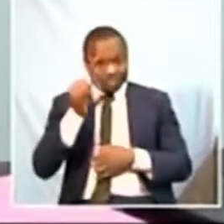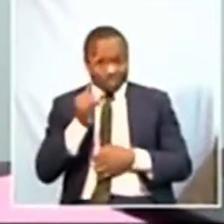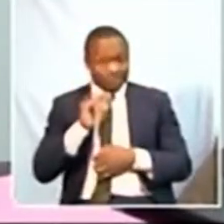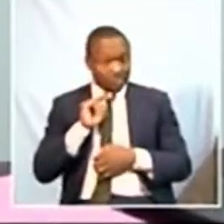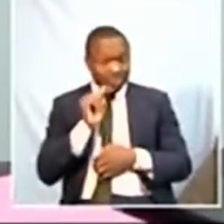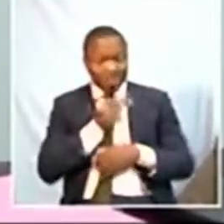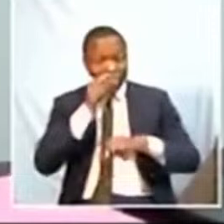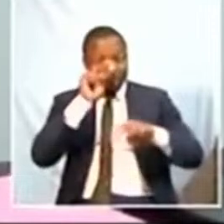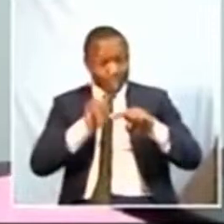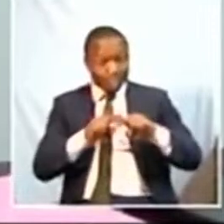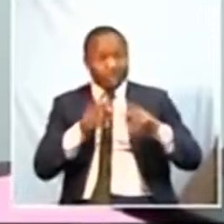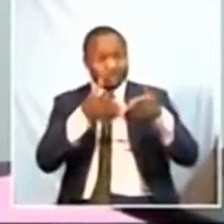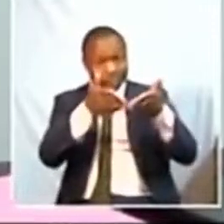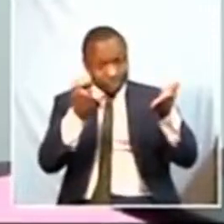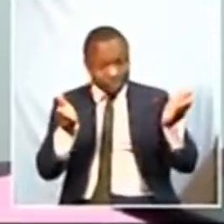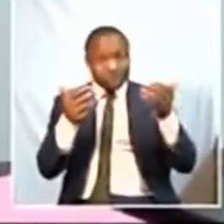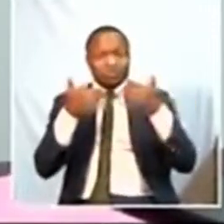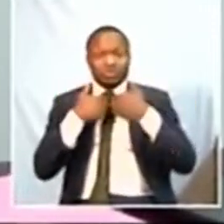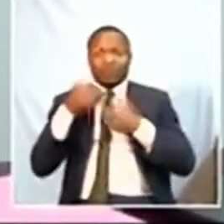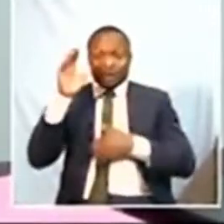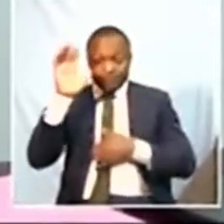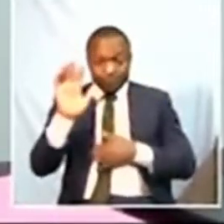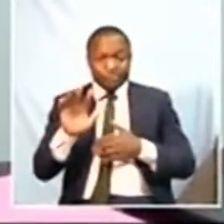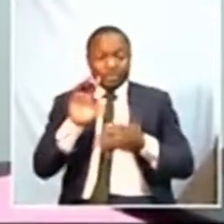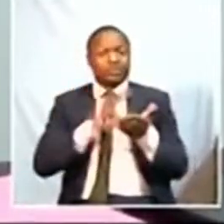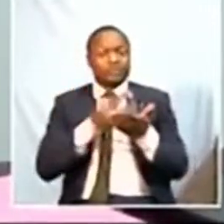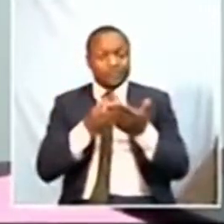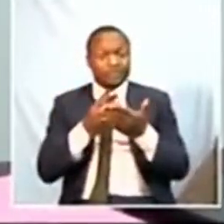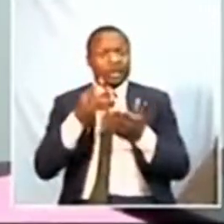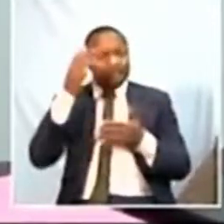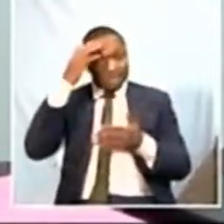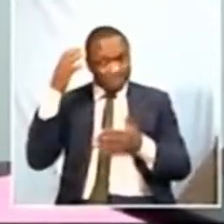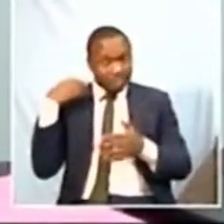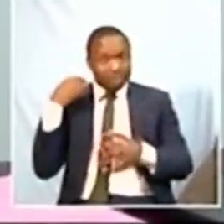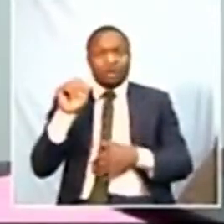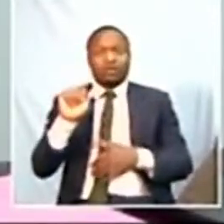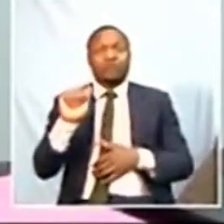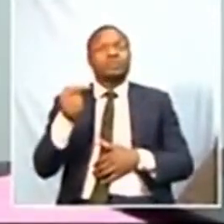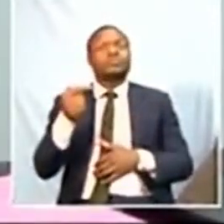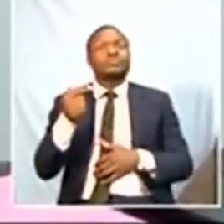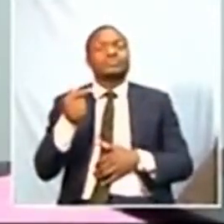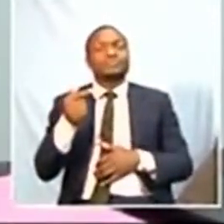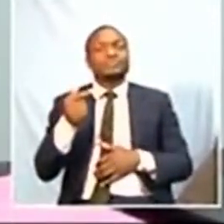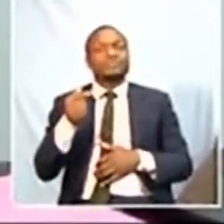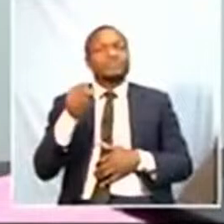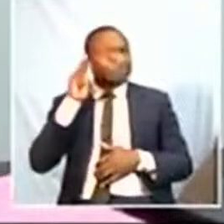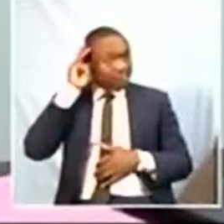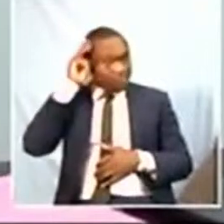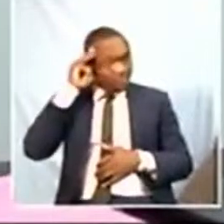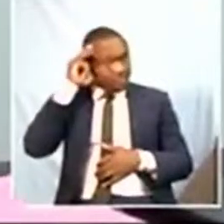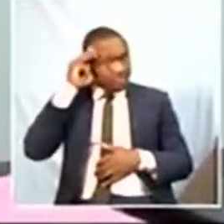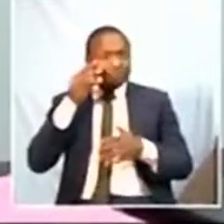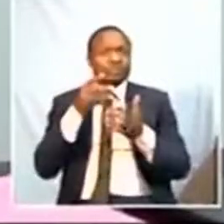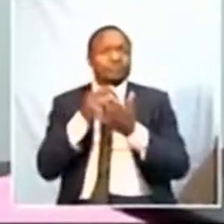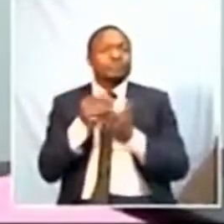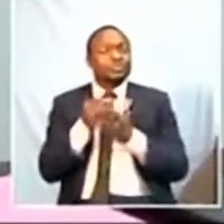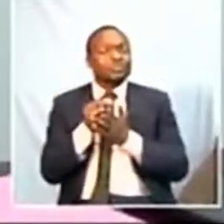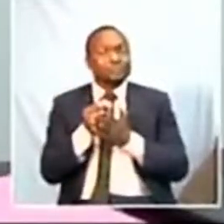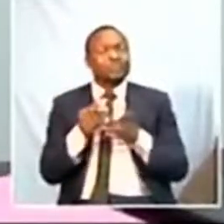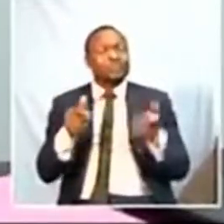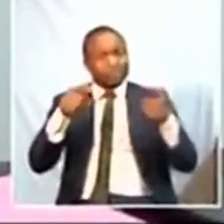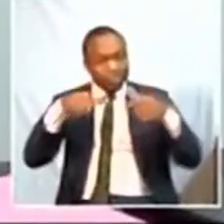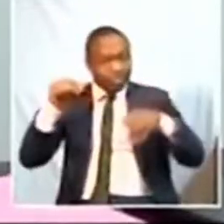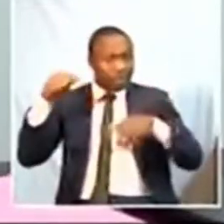are seated here, we have permanent witnesses from the Office of the Auditor General, Minister of Finance,